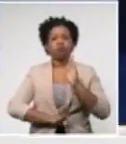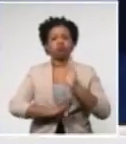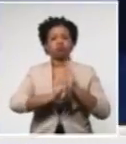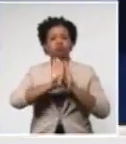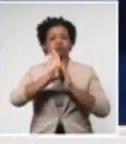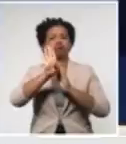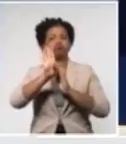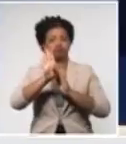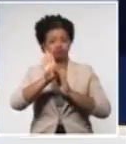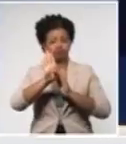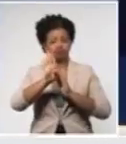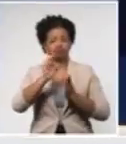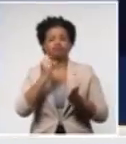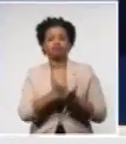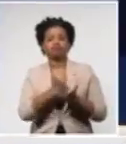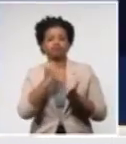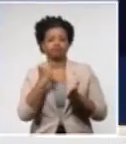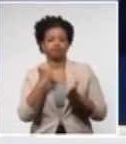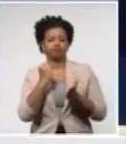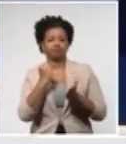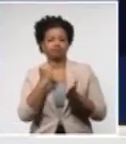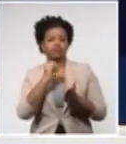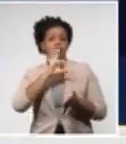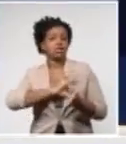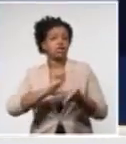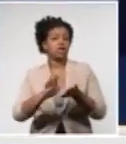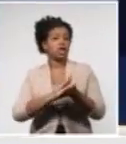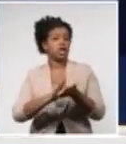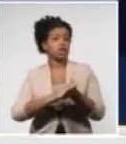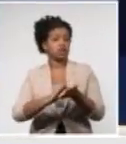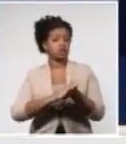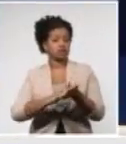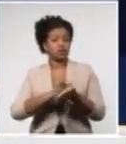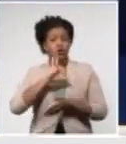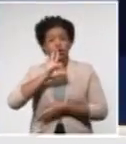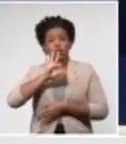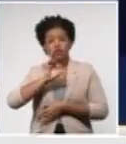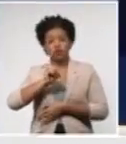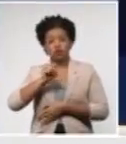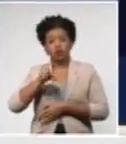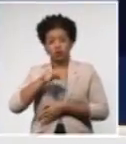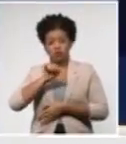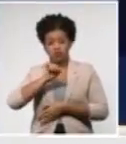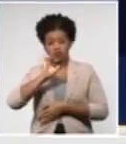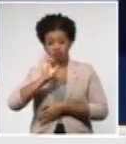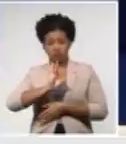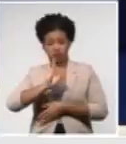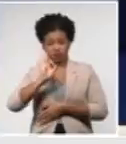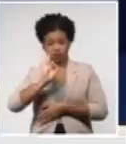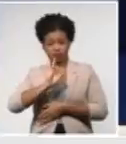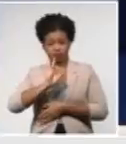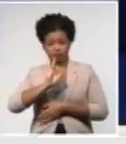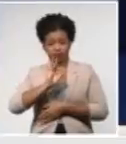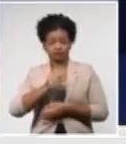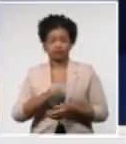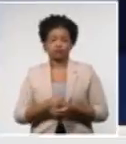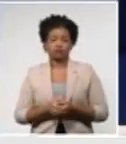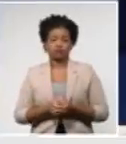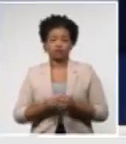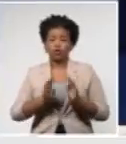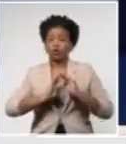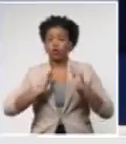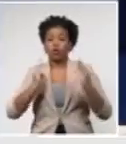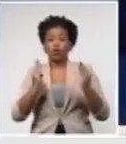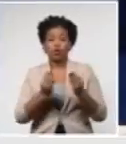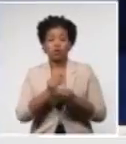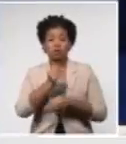practically over the last 15 days, practically 80.6% of all the cases diagnosed